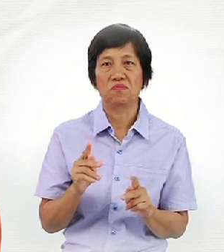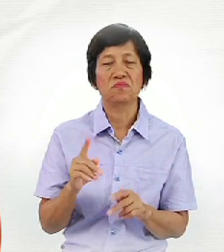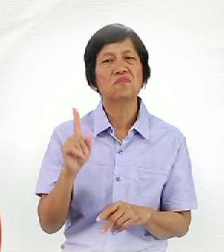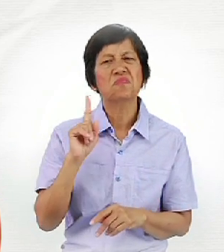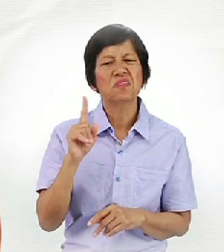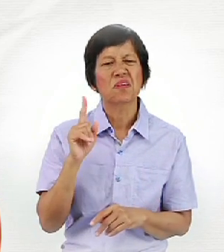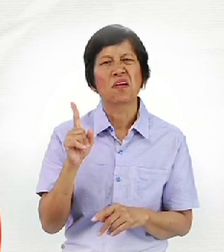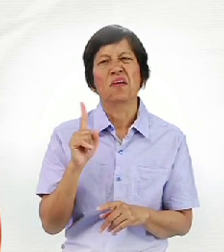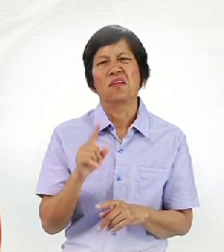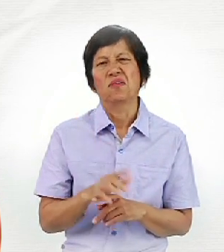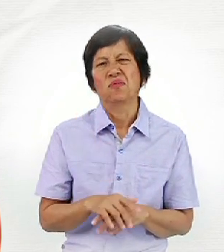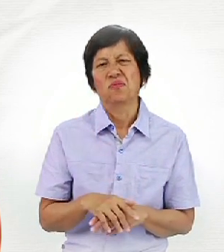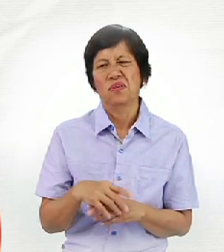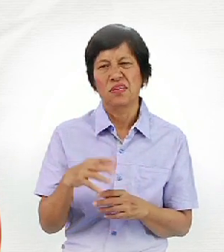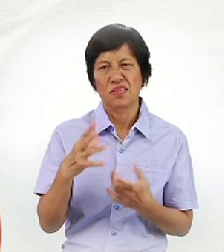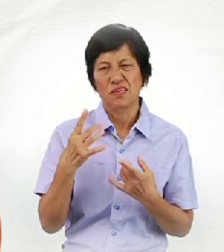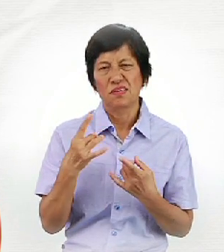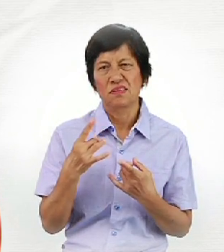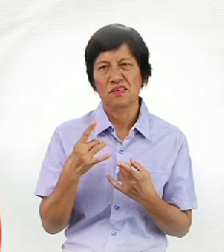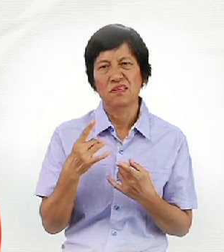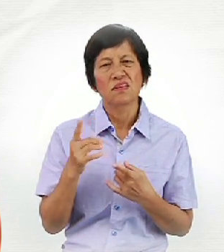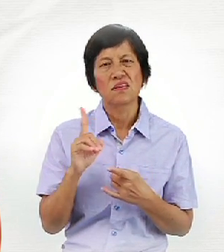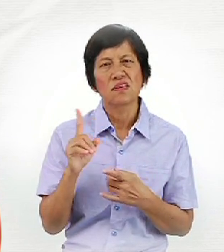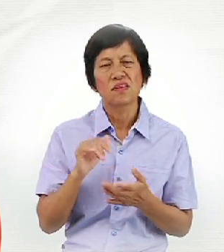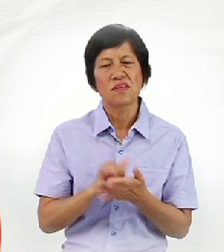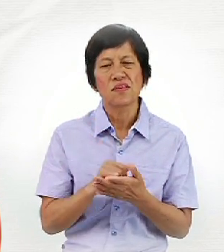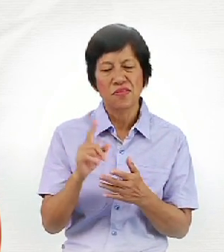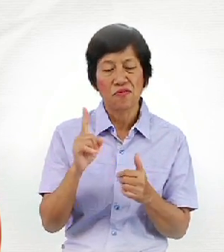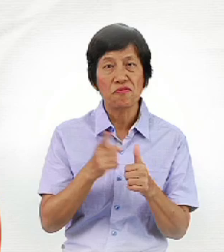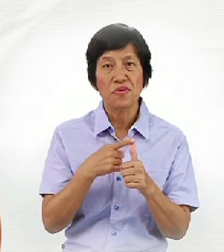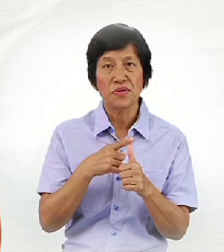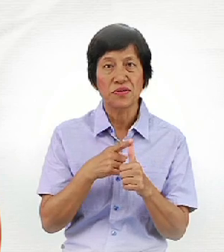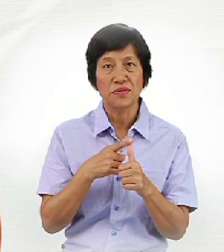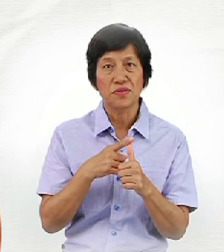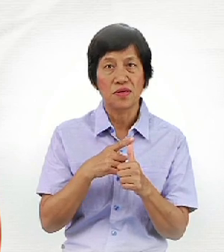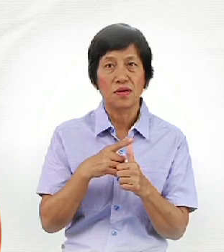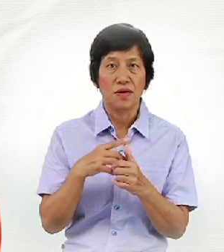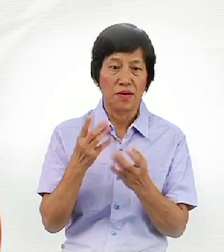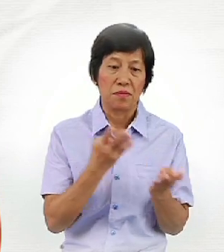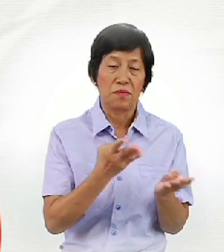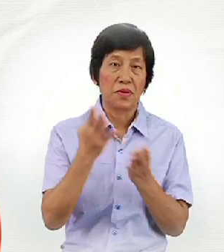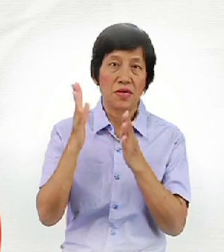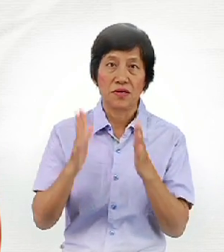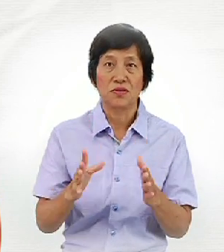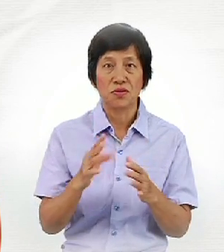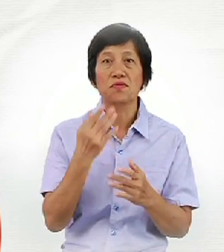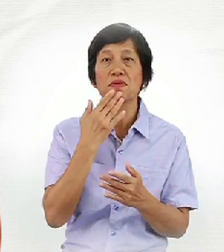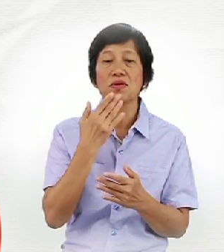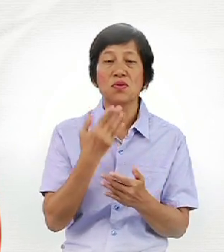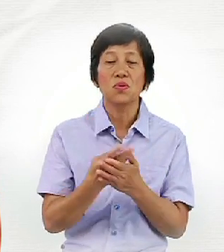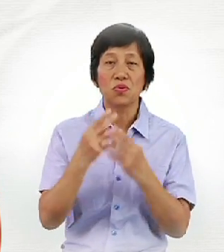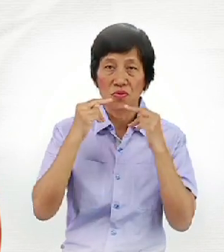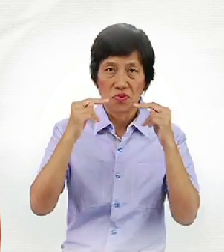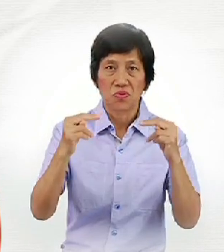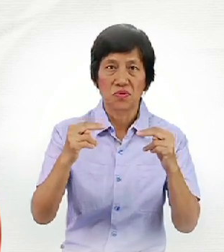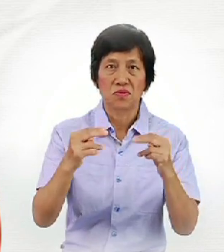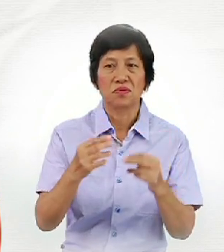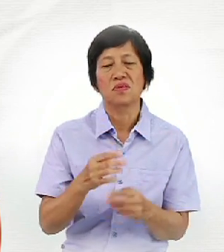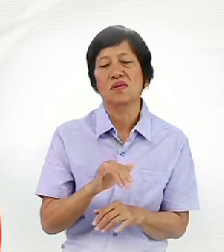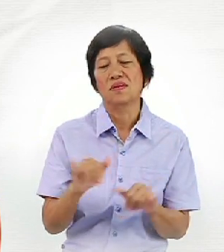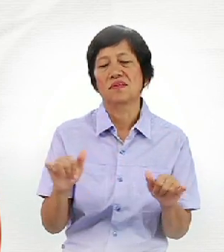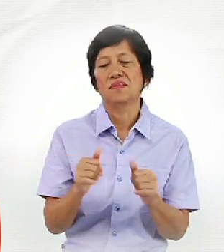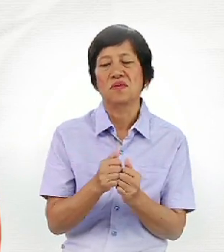what a scandal that the first bearers of the good news were like